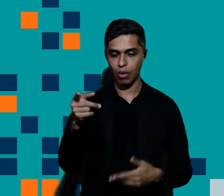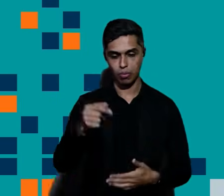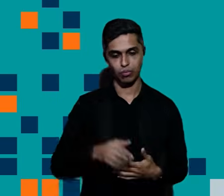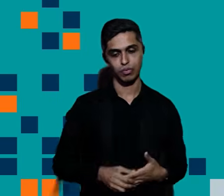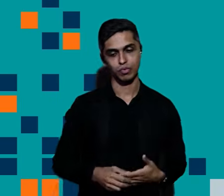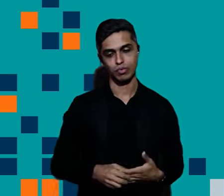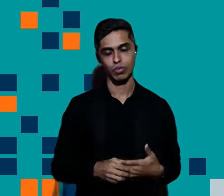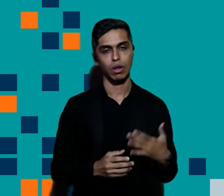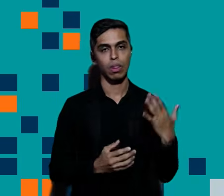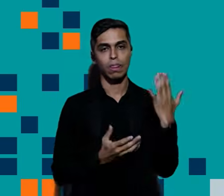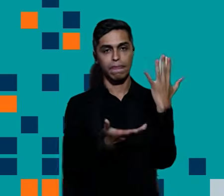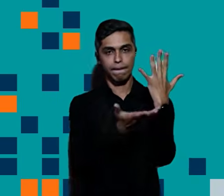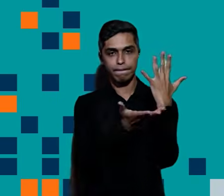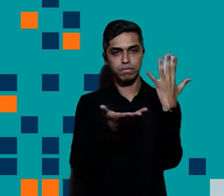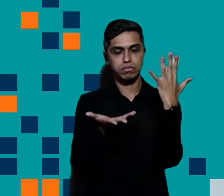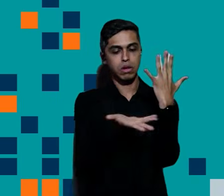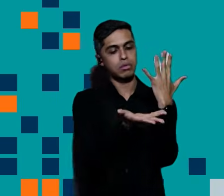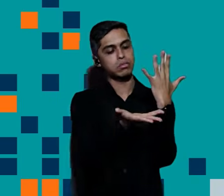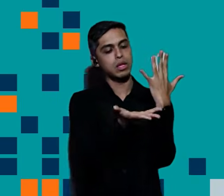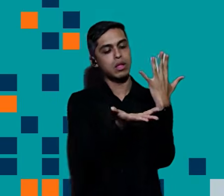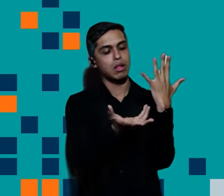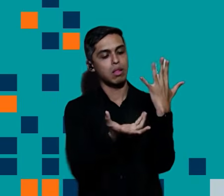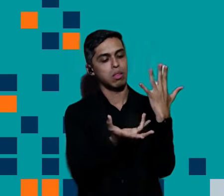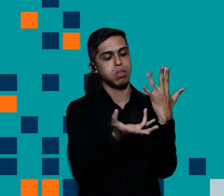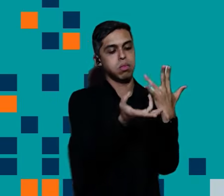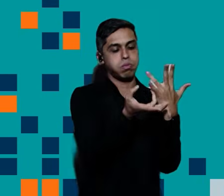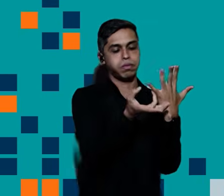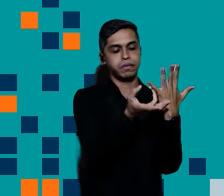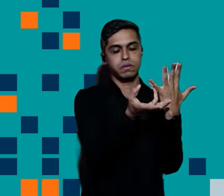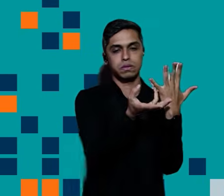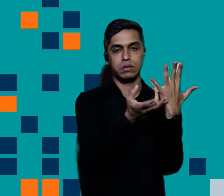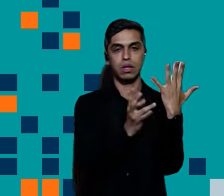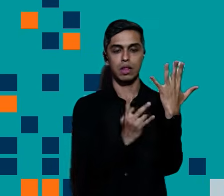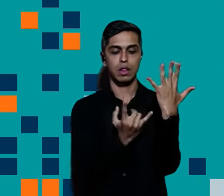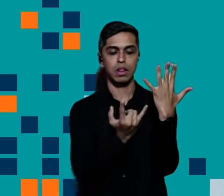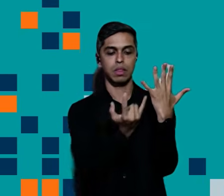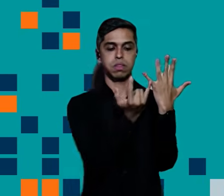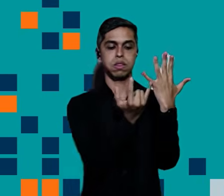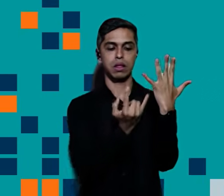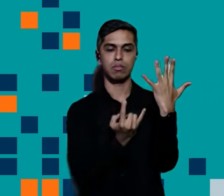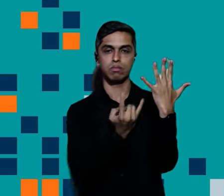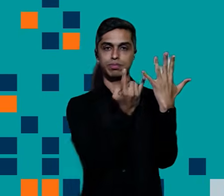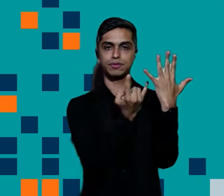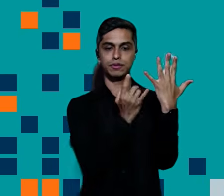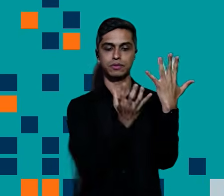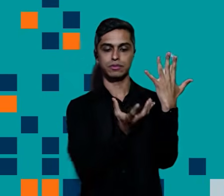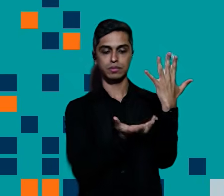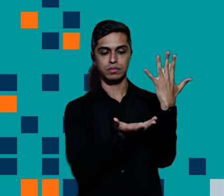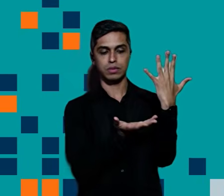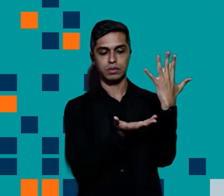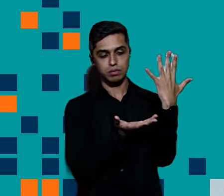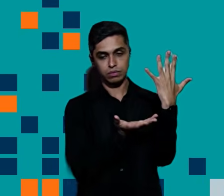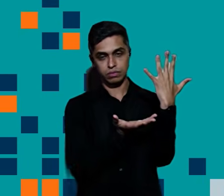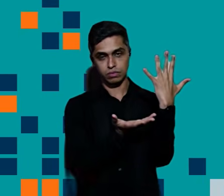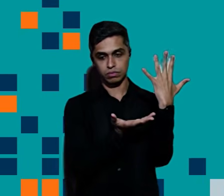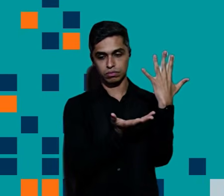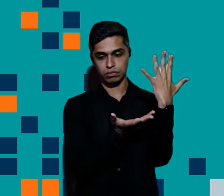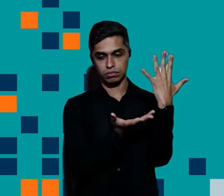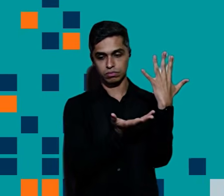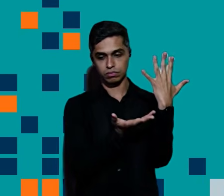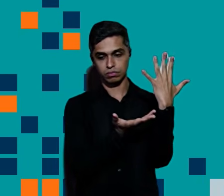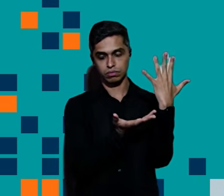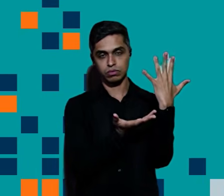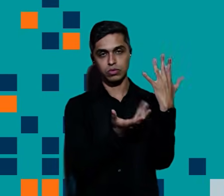public areas are out, the living rooms out on the front, and further back in is the bedroom, like where the seed pod